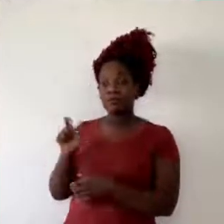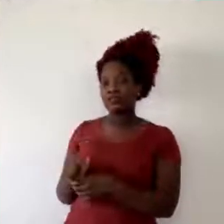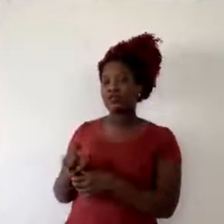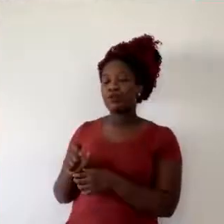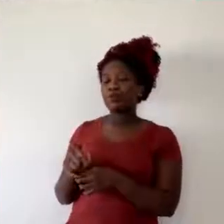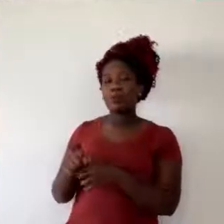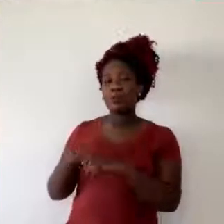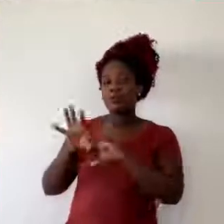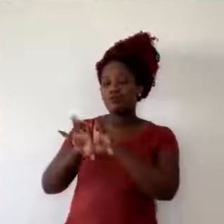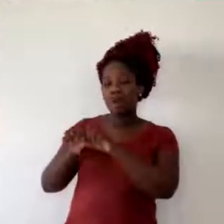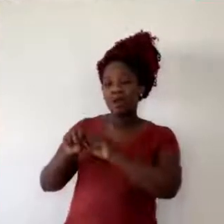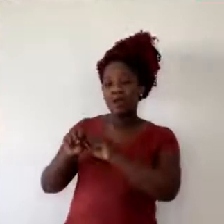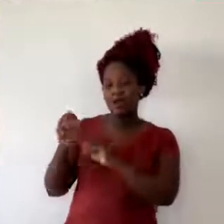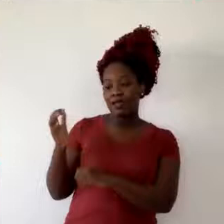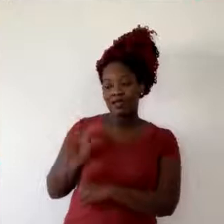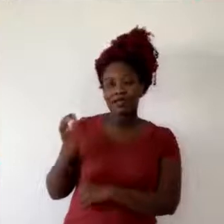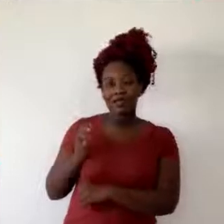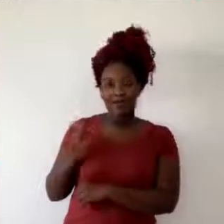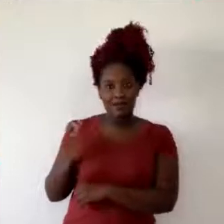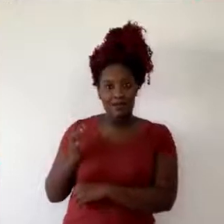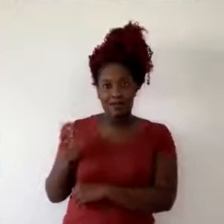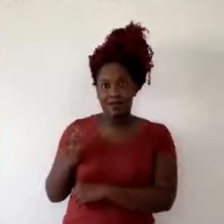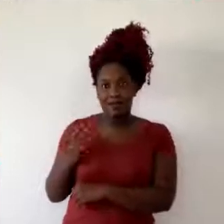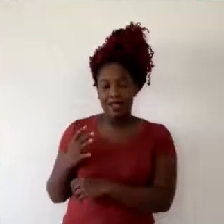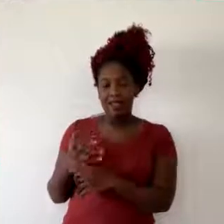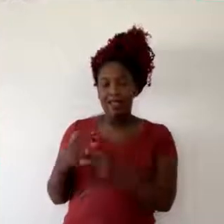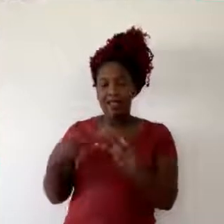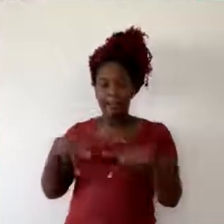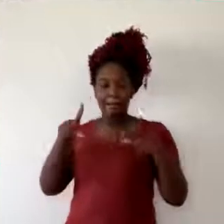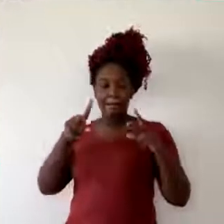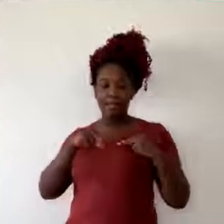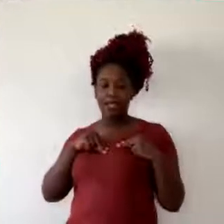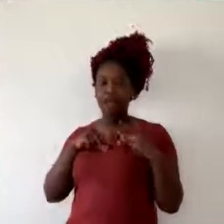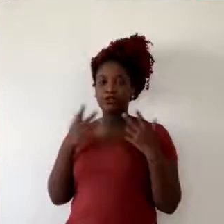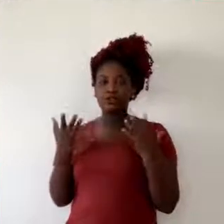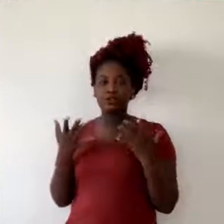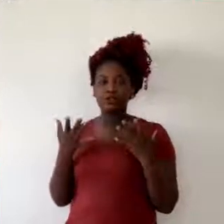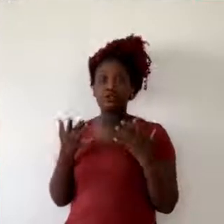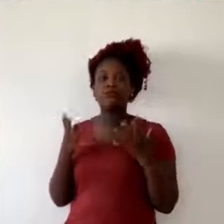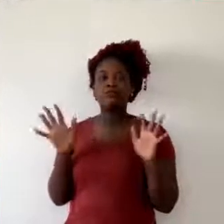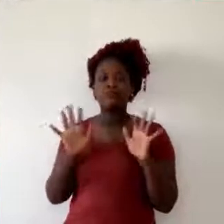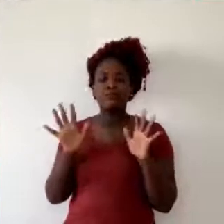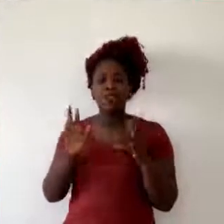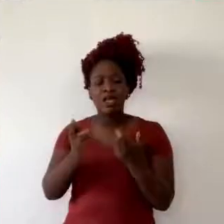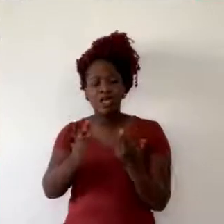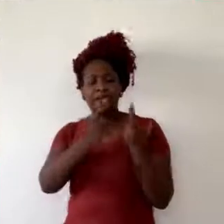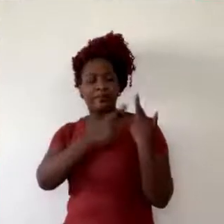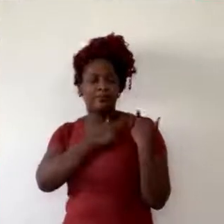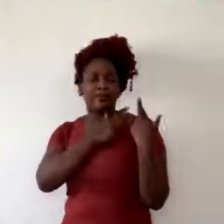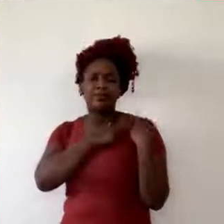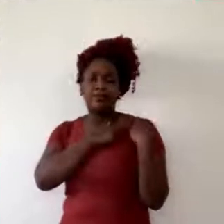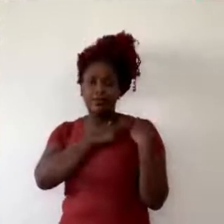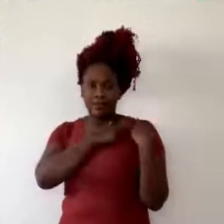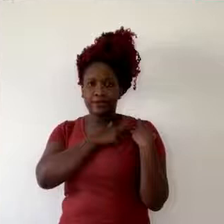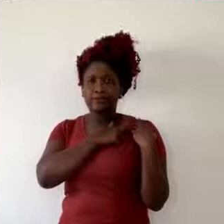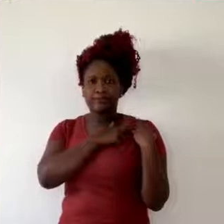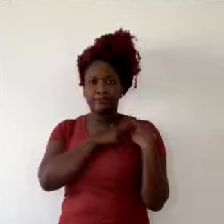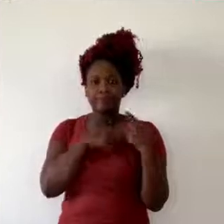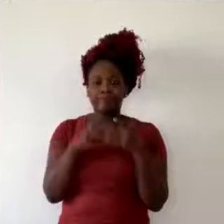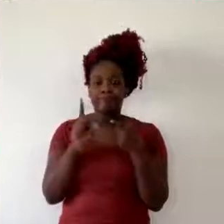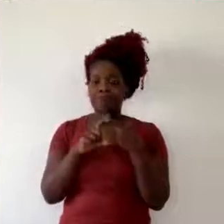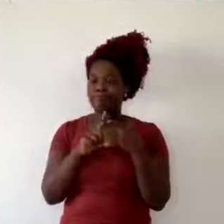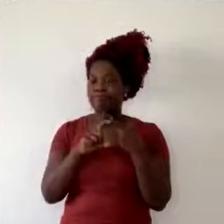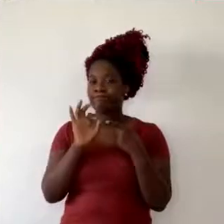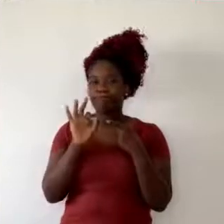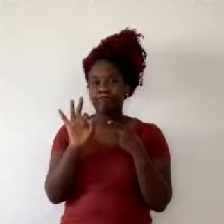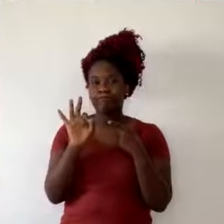understand, and there's no merit or demerit. We are talking about a responsibility. I think